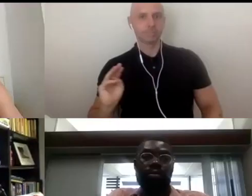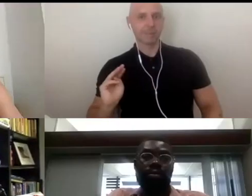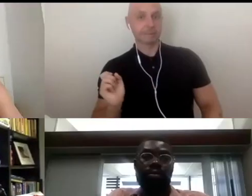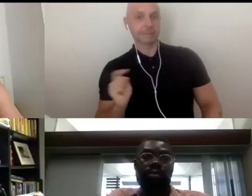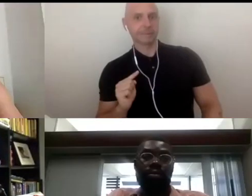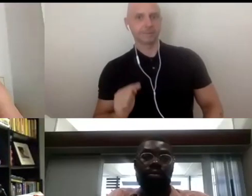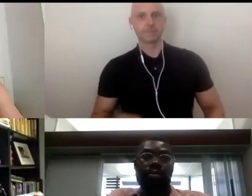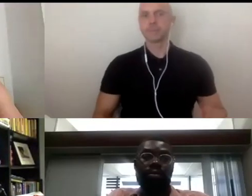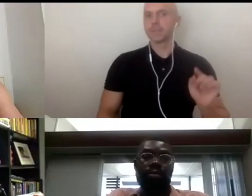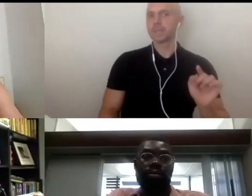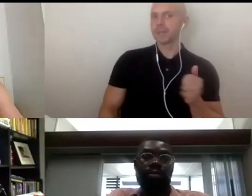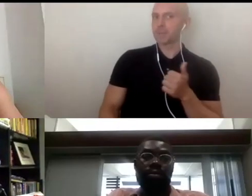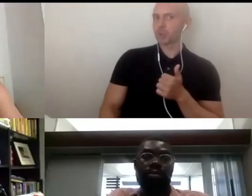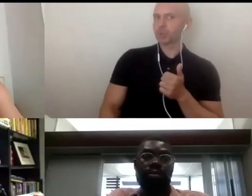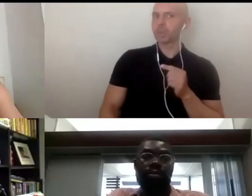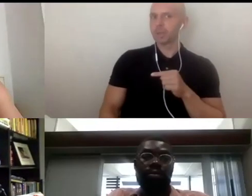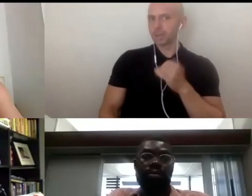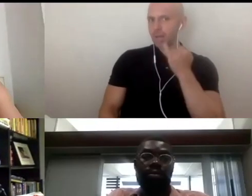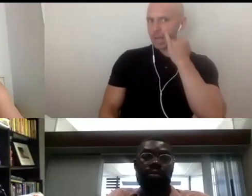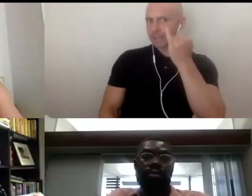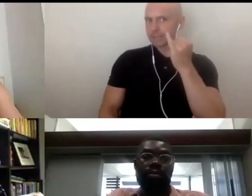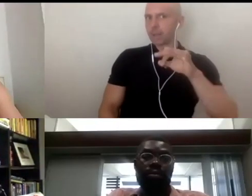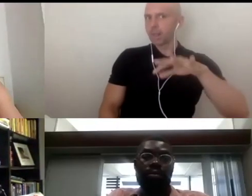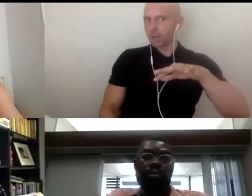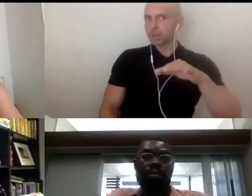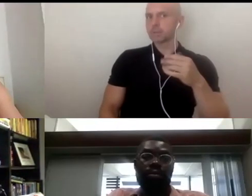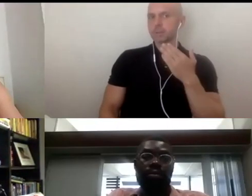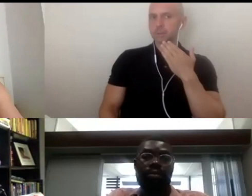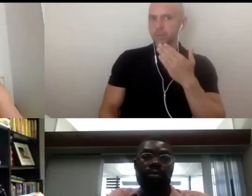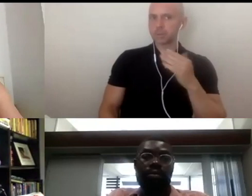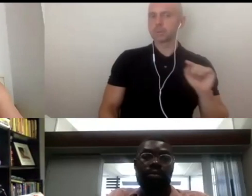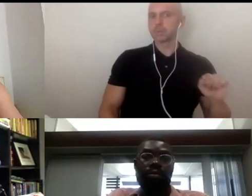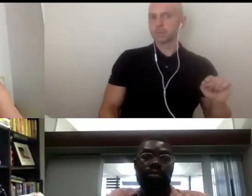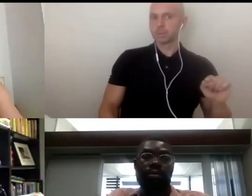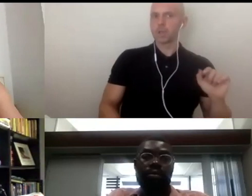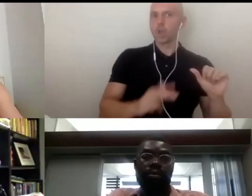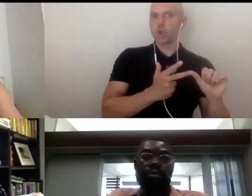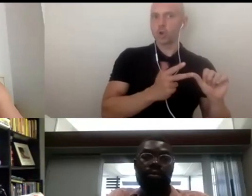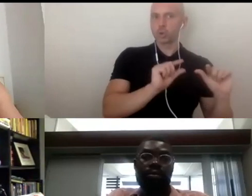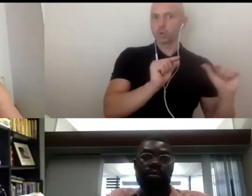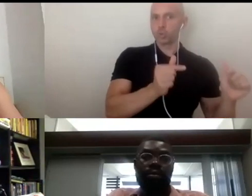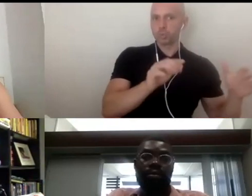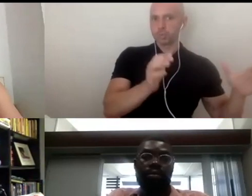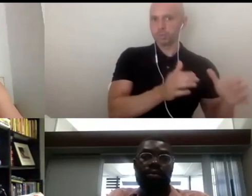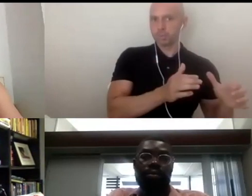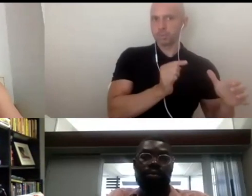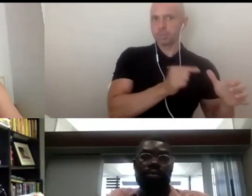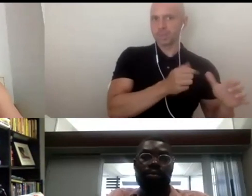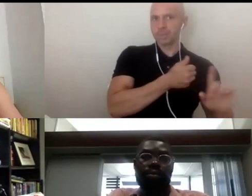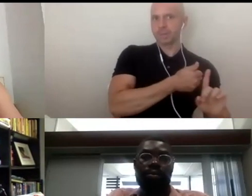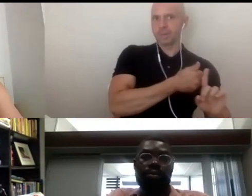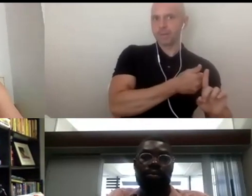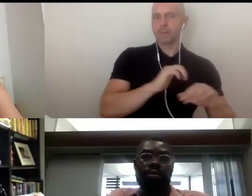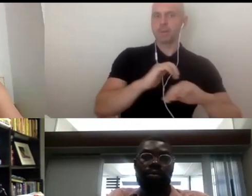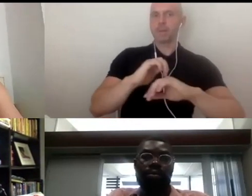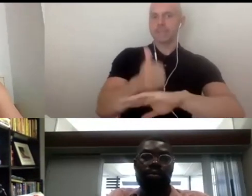actually a really, really good idea for us to think about, partly with some of the partners that we brought on for FORAC and BAM, just